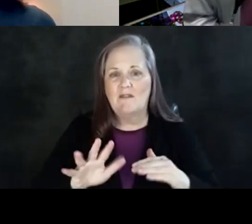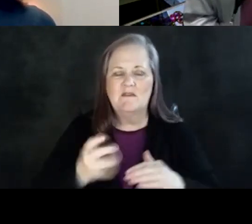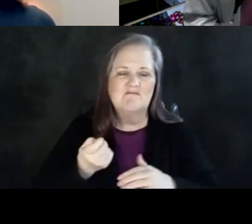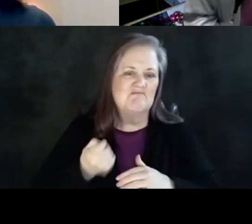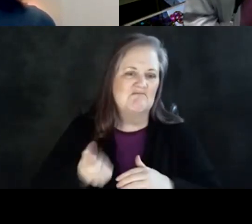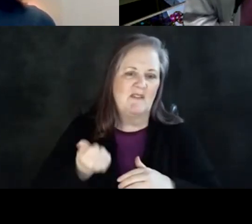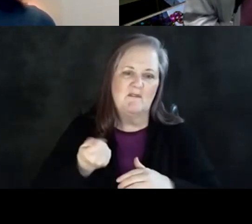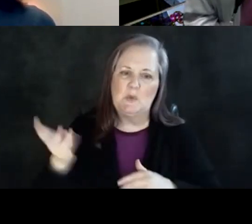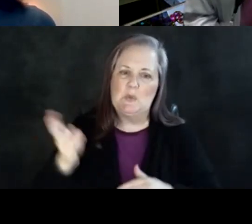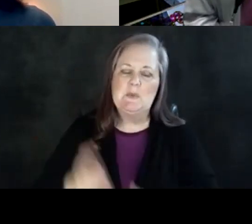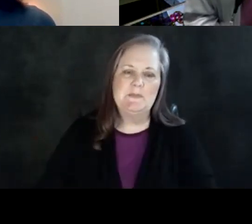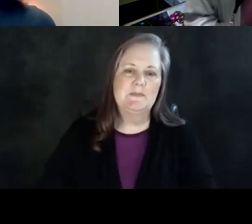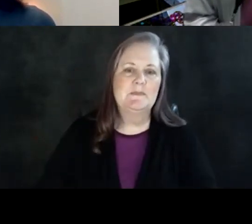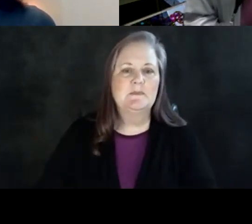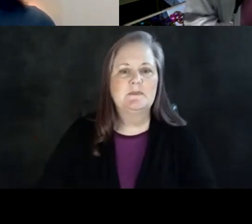minimal.